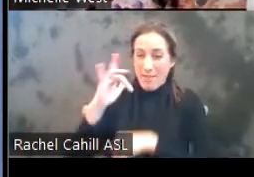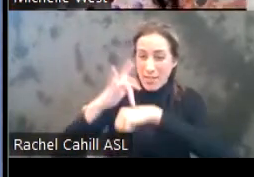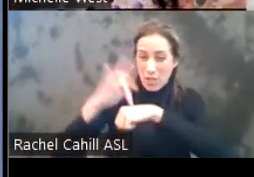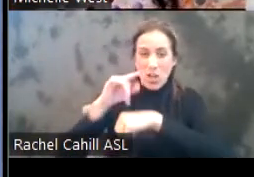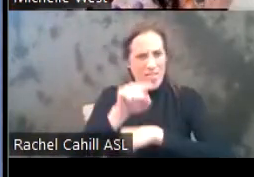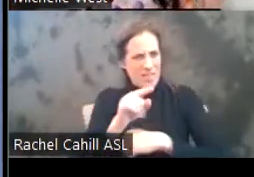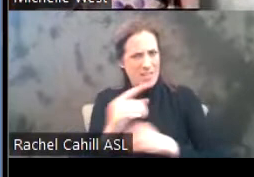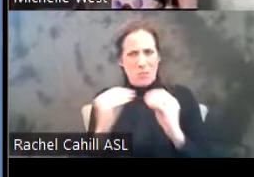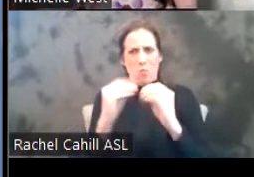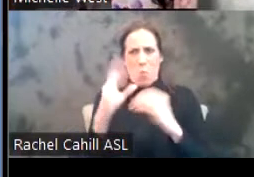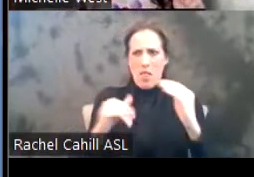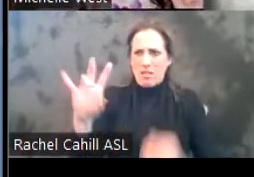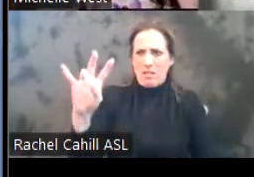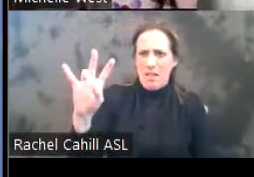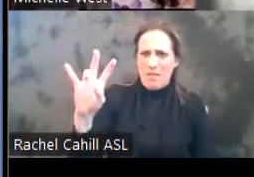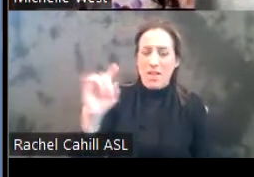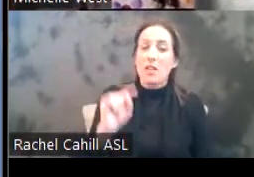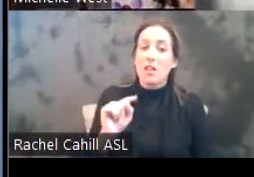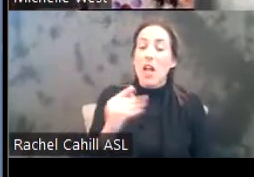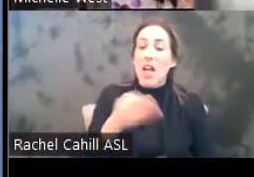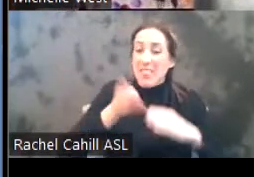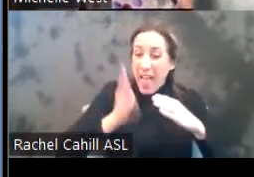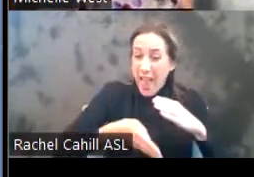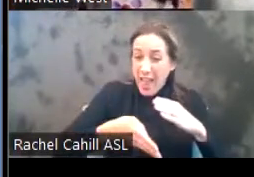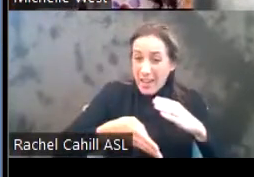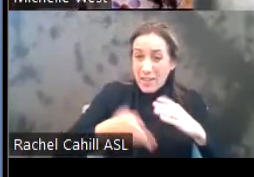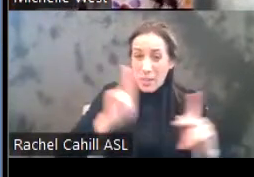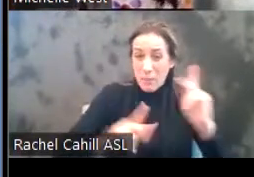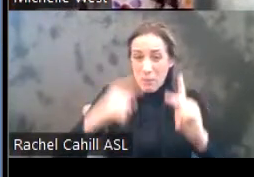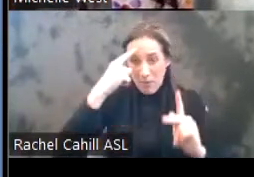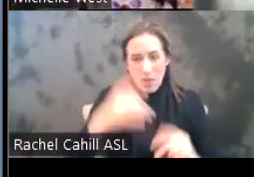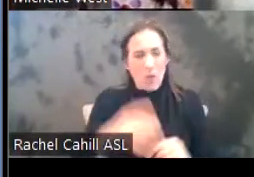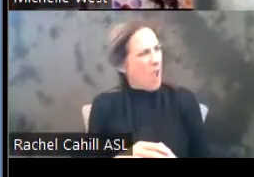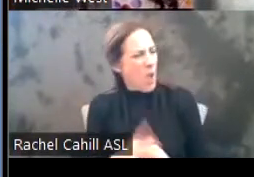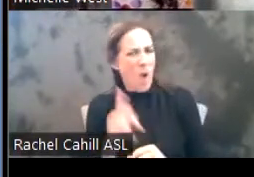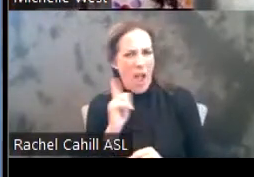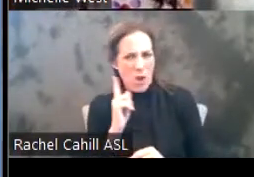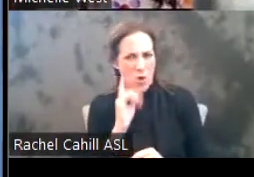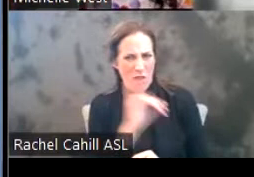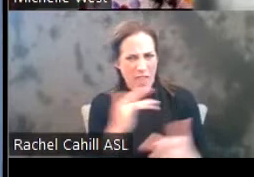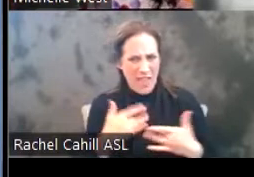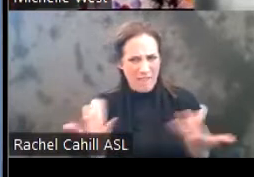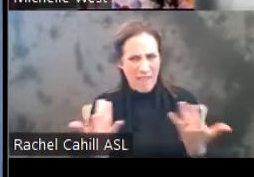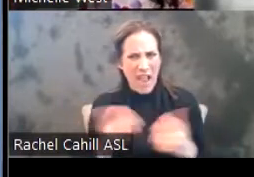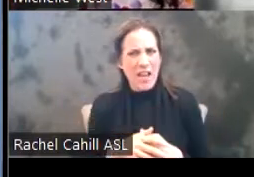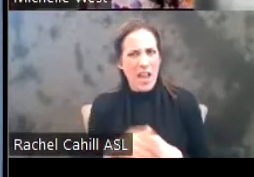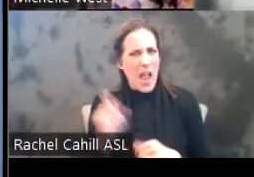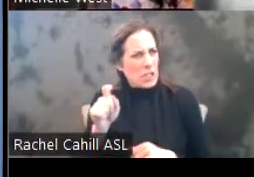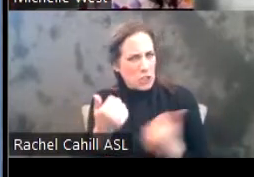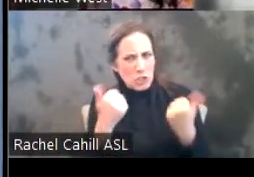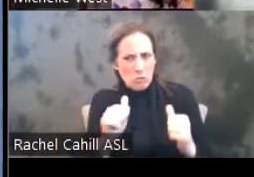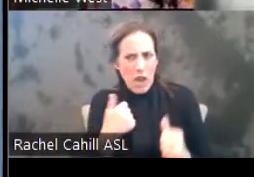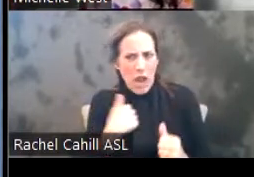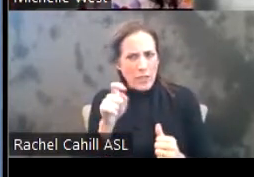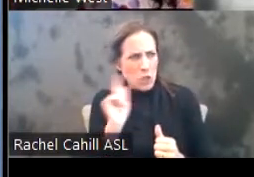touches. And so people, by the end of it, they're going to be like, wow, I've heard about this forever. I got to try it. I got to look into